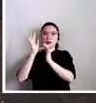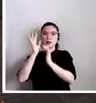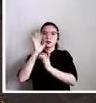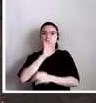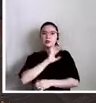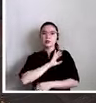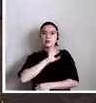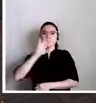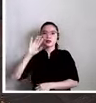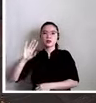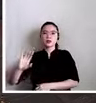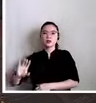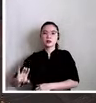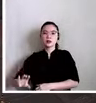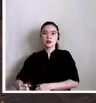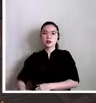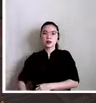Jesus